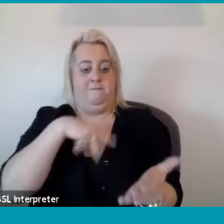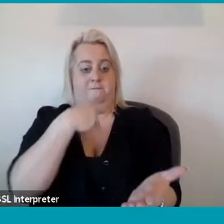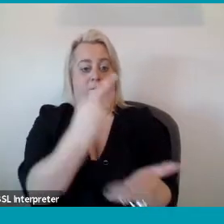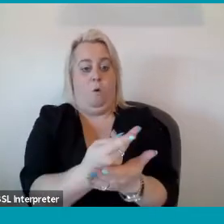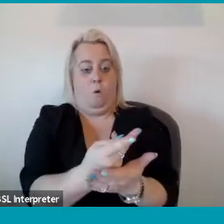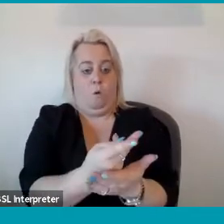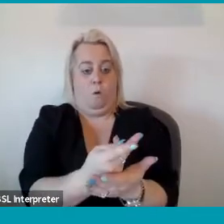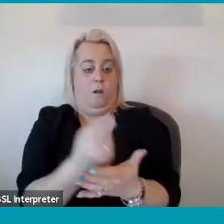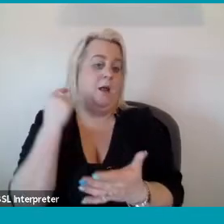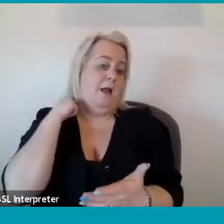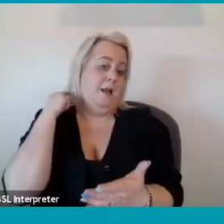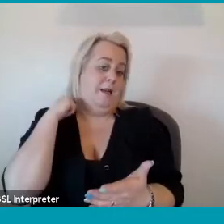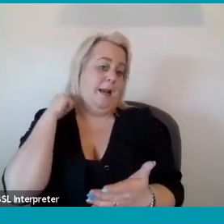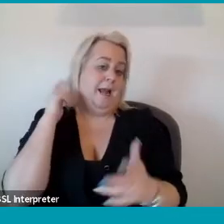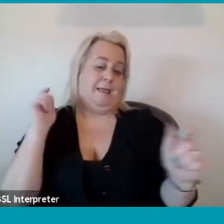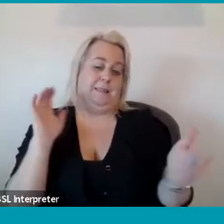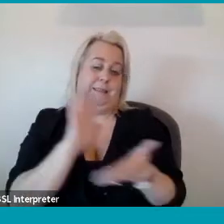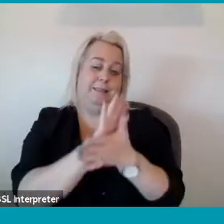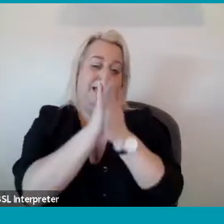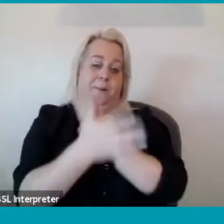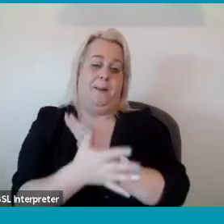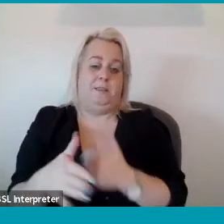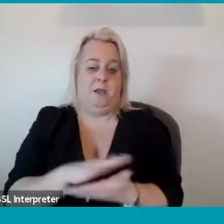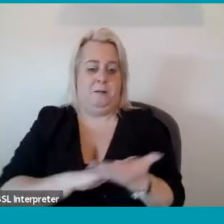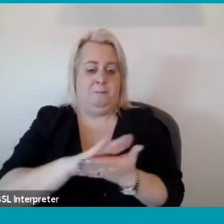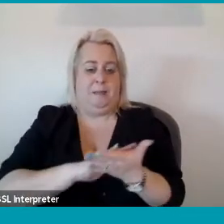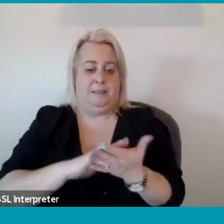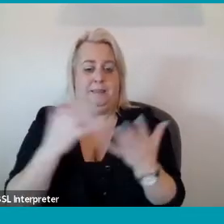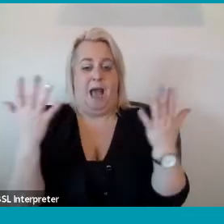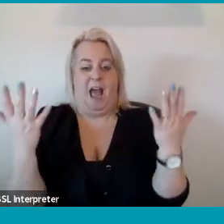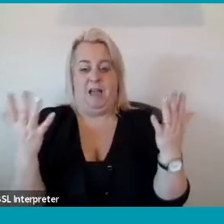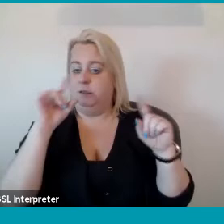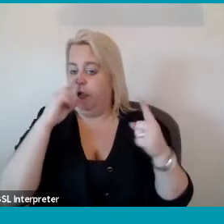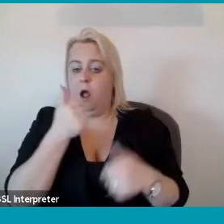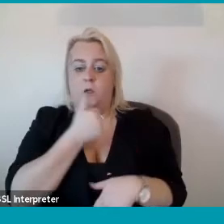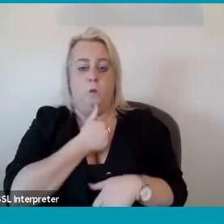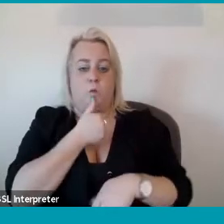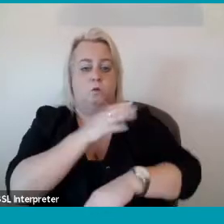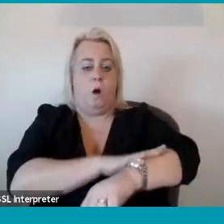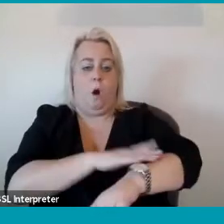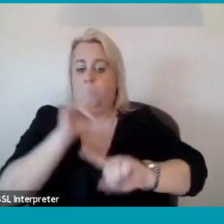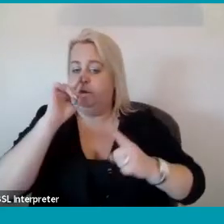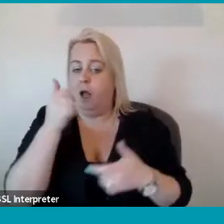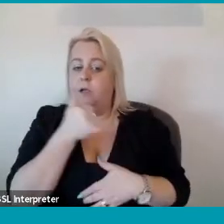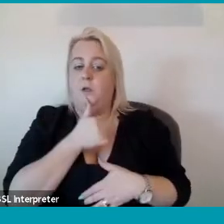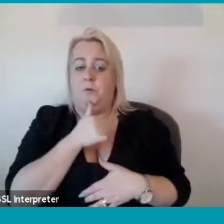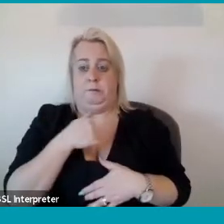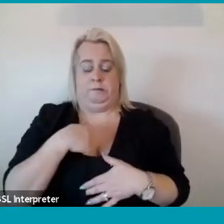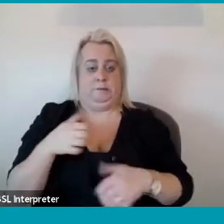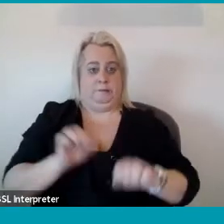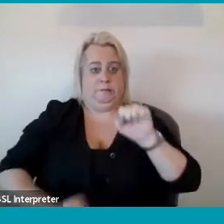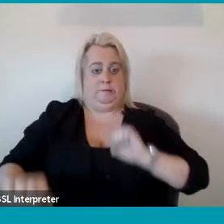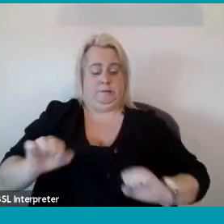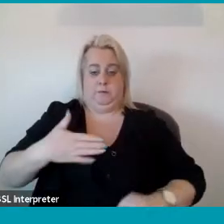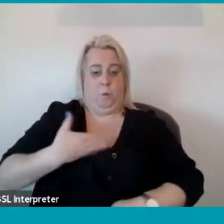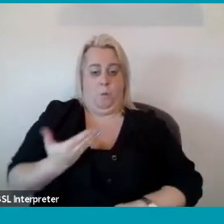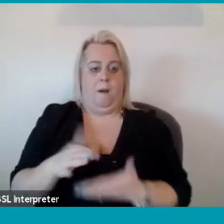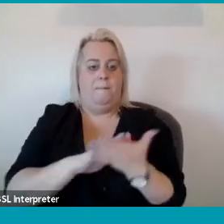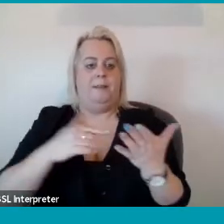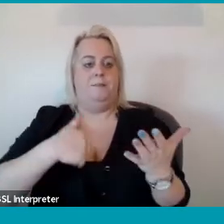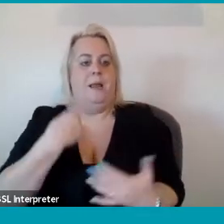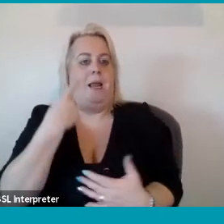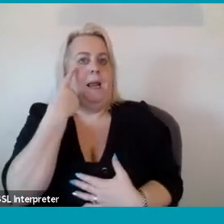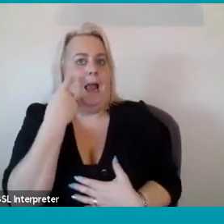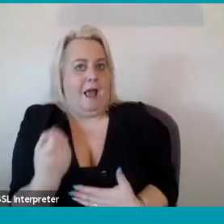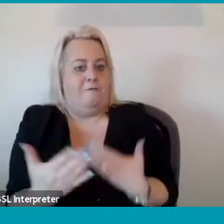neck further, it could be that I'd lose the use of my hands and arms. I'd rather not do that, given the choice.